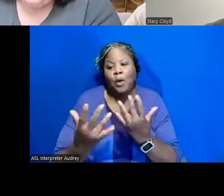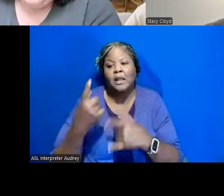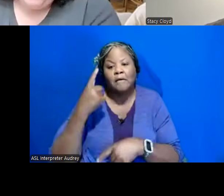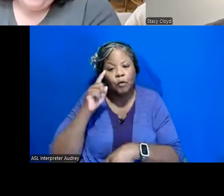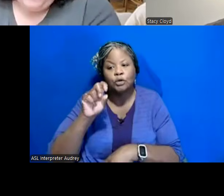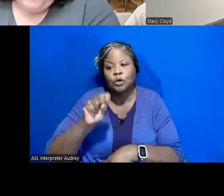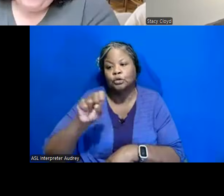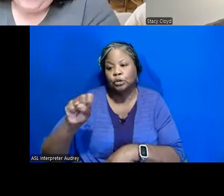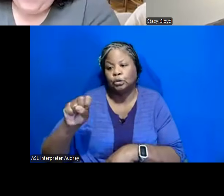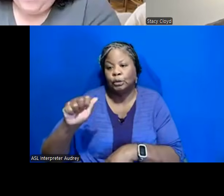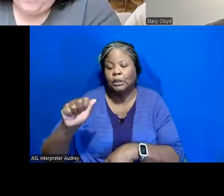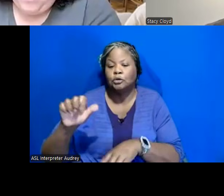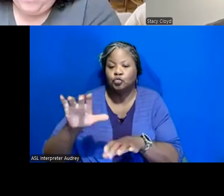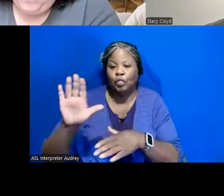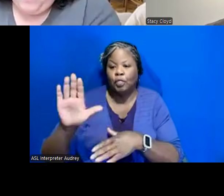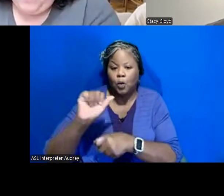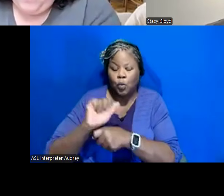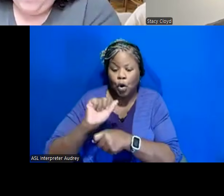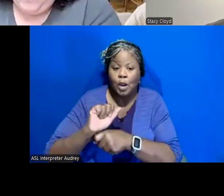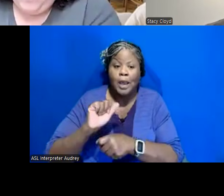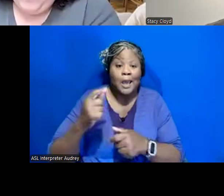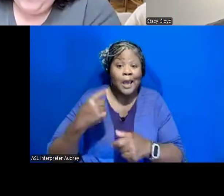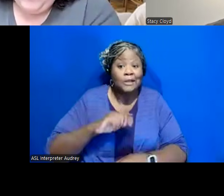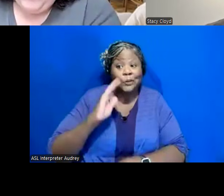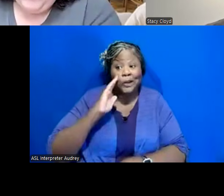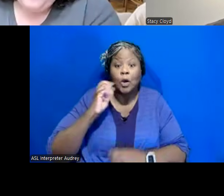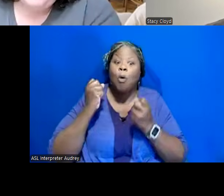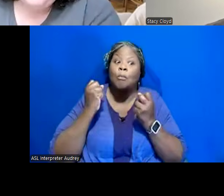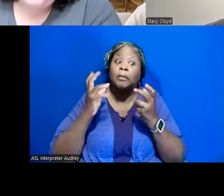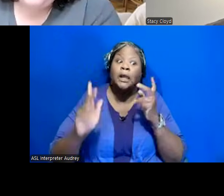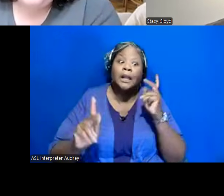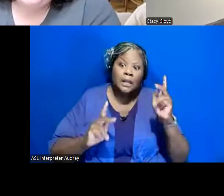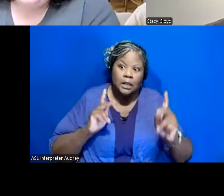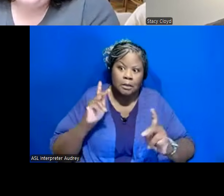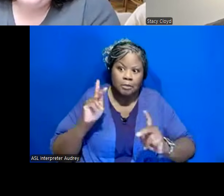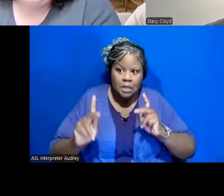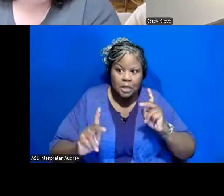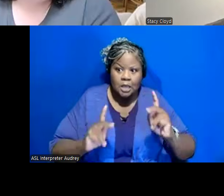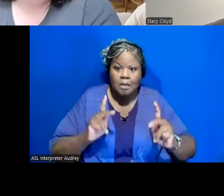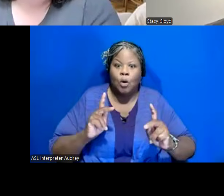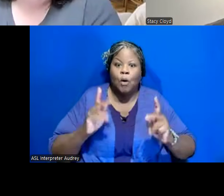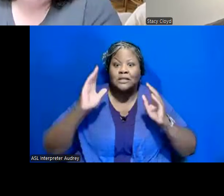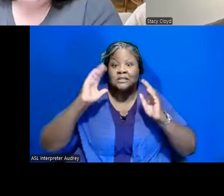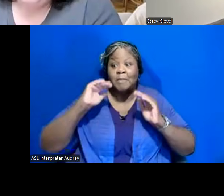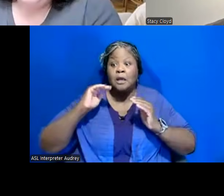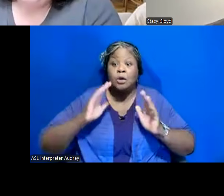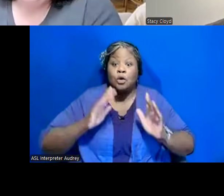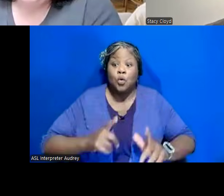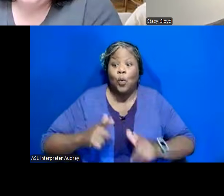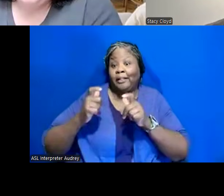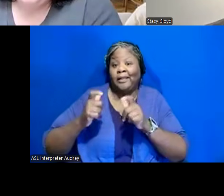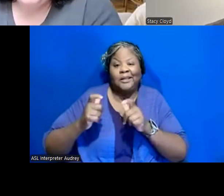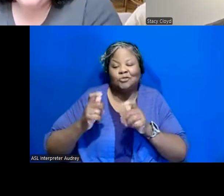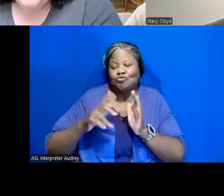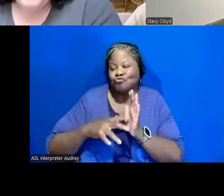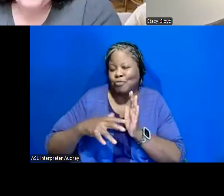to perform their work. As we all know here, many people expect processing to happen quickly, but that's rarely the